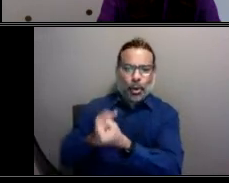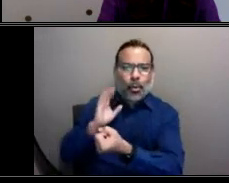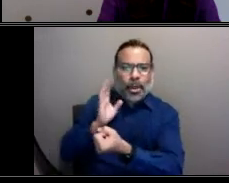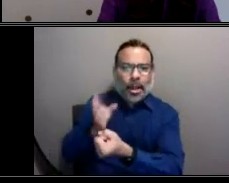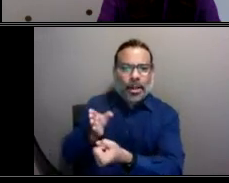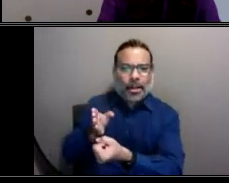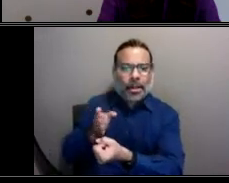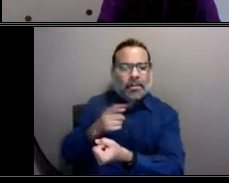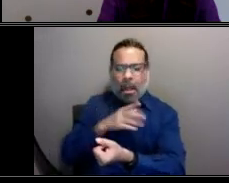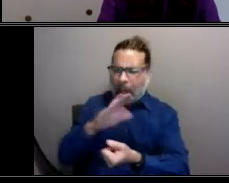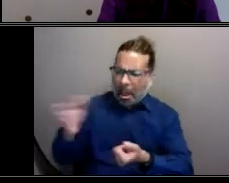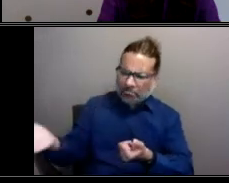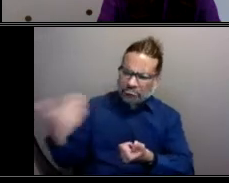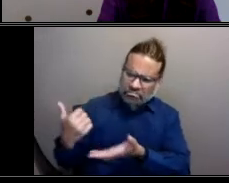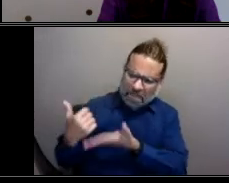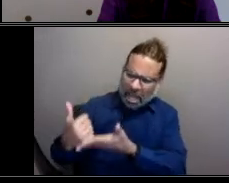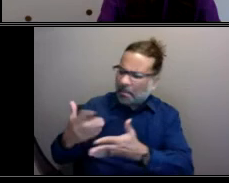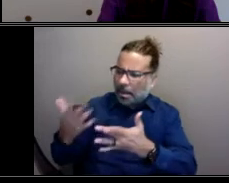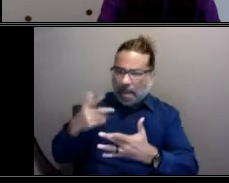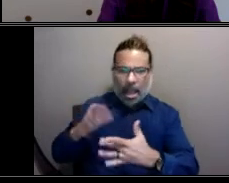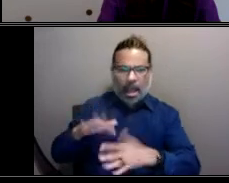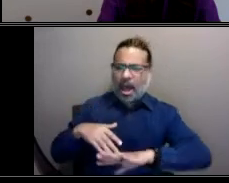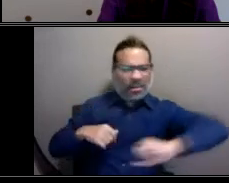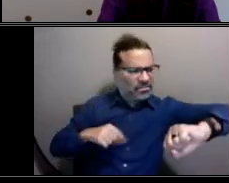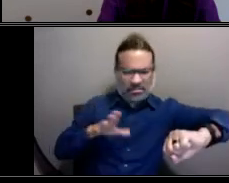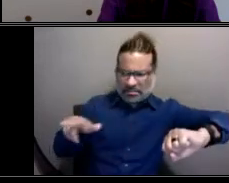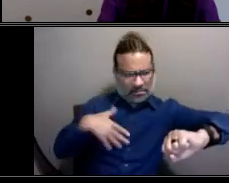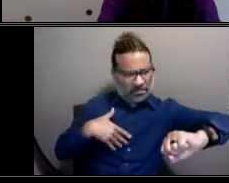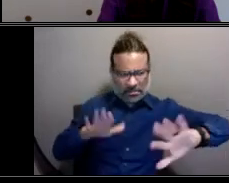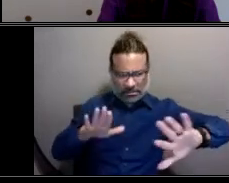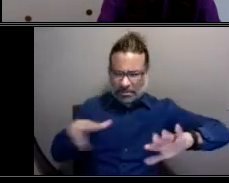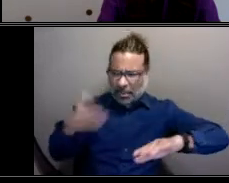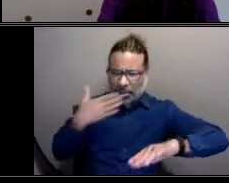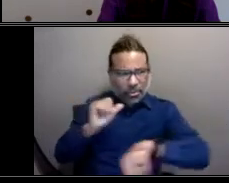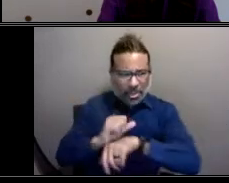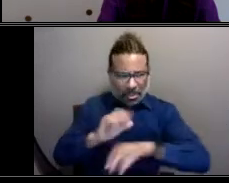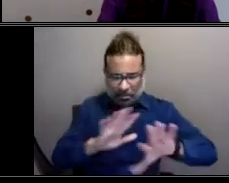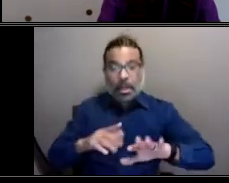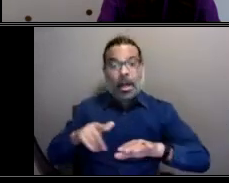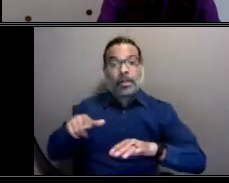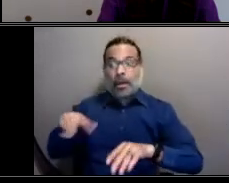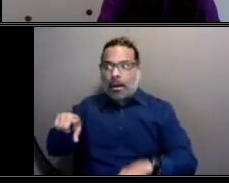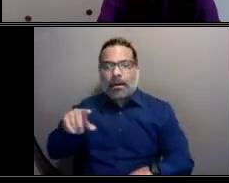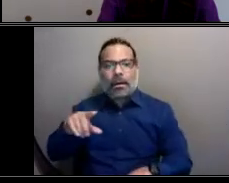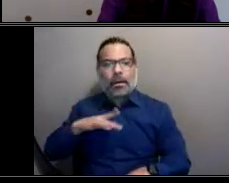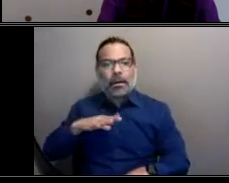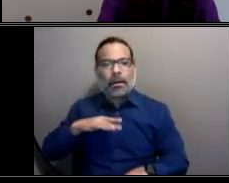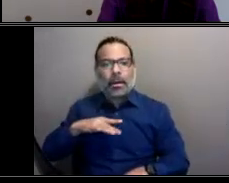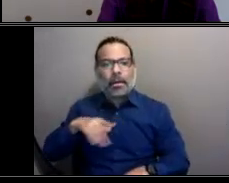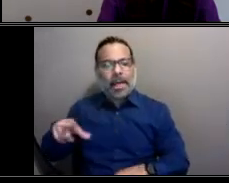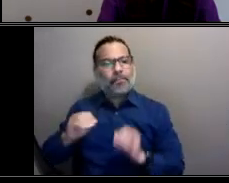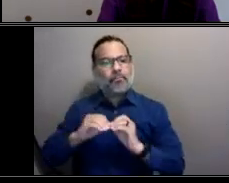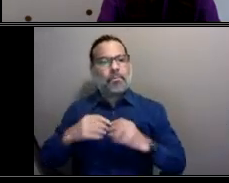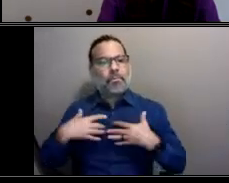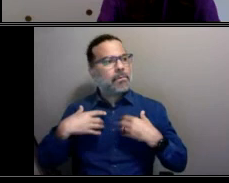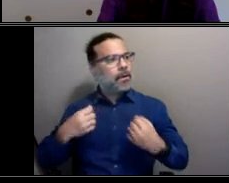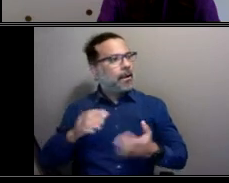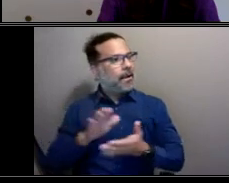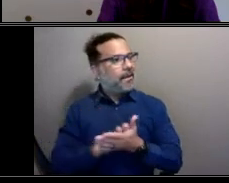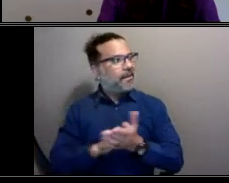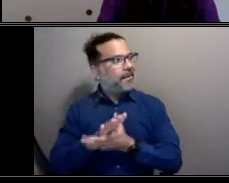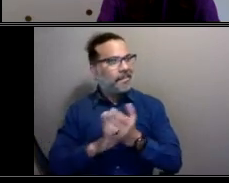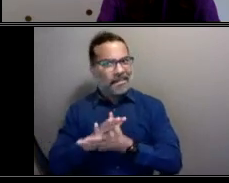with them and take them under their wing. They're very protective of those individuals. And that puts them in a position where they have a lot more confidence, not just in their